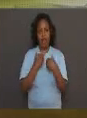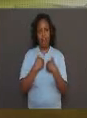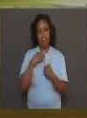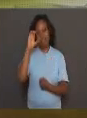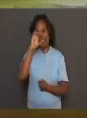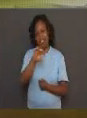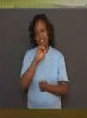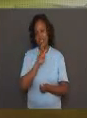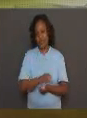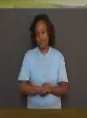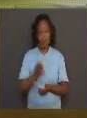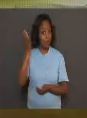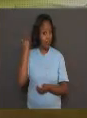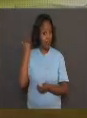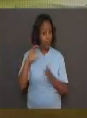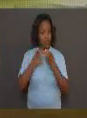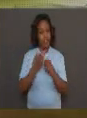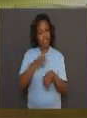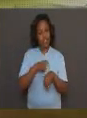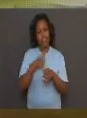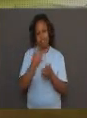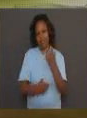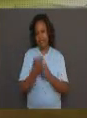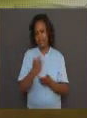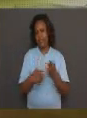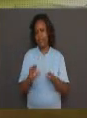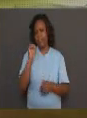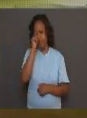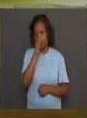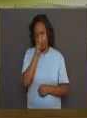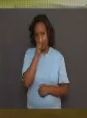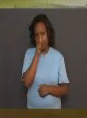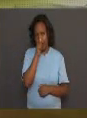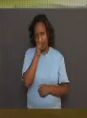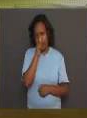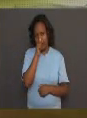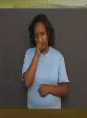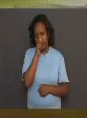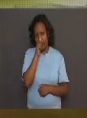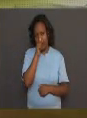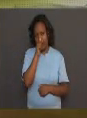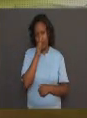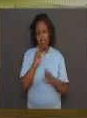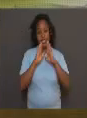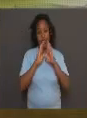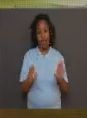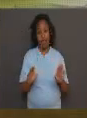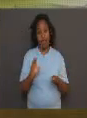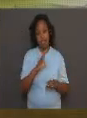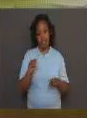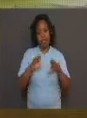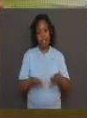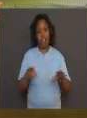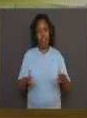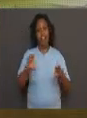Previously, we discussed the role that Ethiopia has played in contributing to the peace and